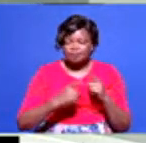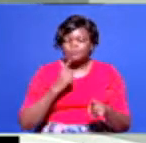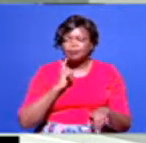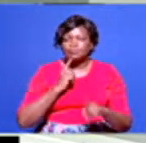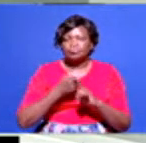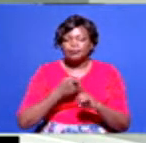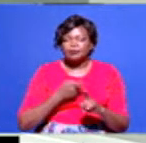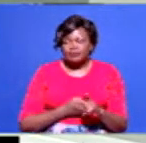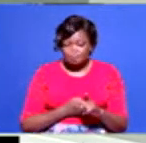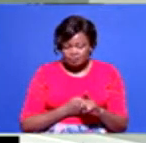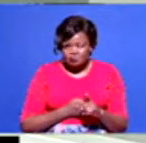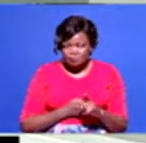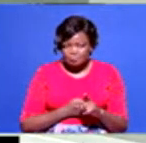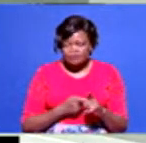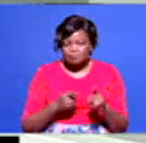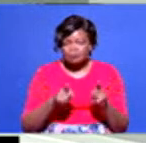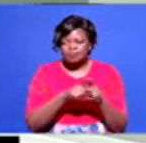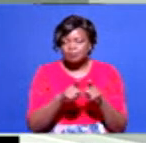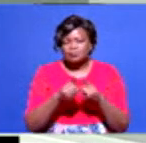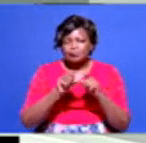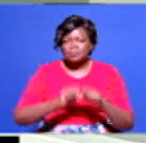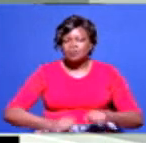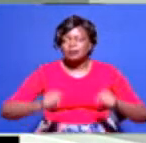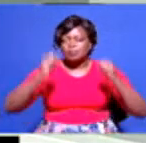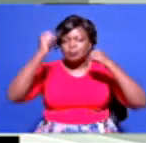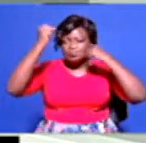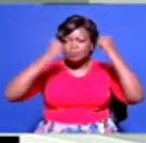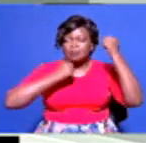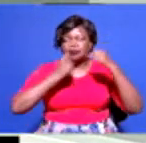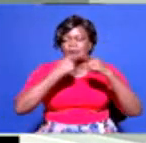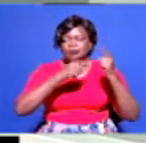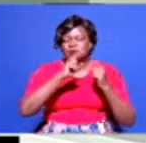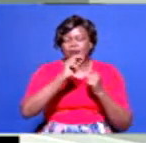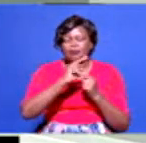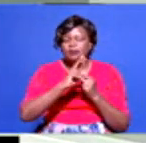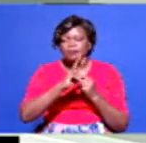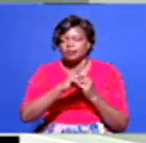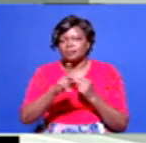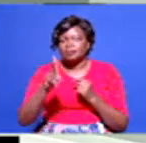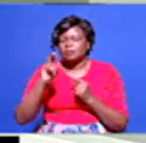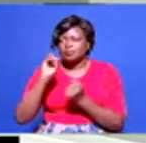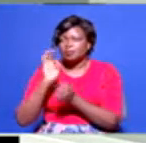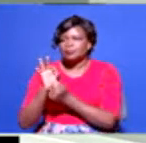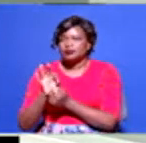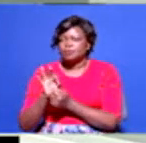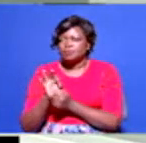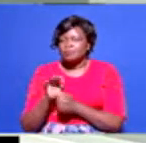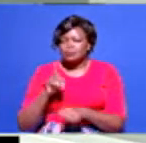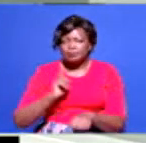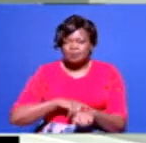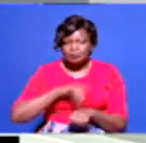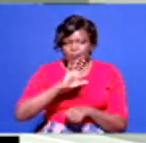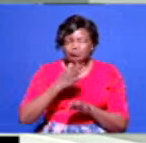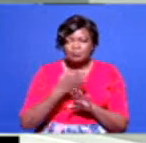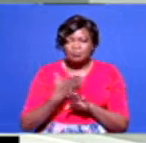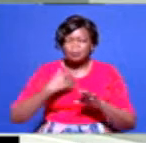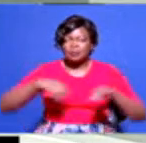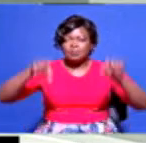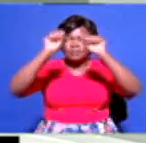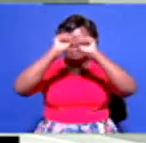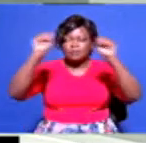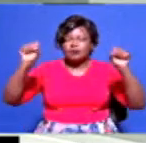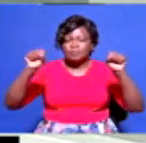from 2002 to 2013. Well, during his tenure, the former president, Mwai Kibaki, presided